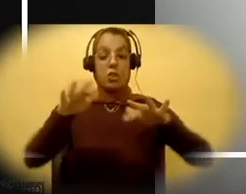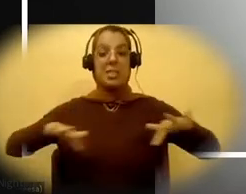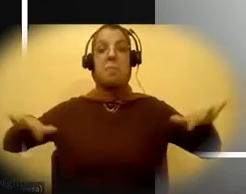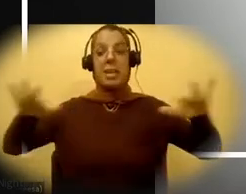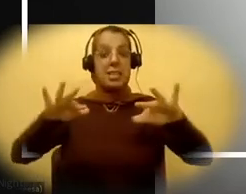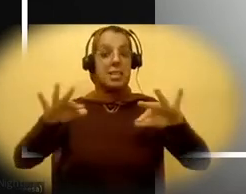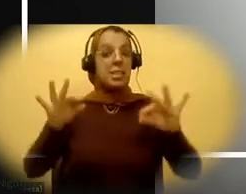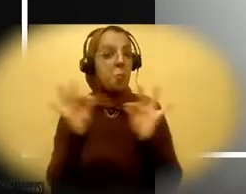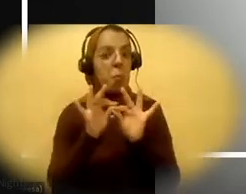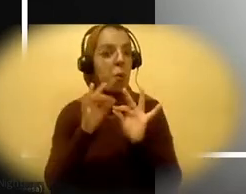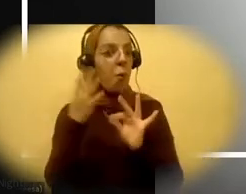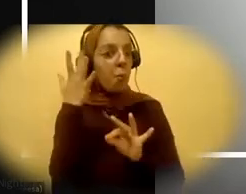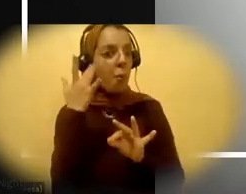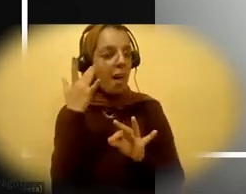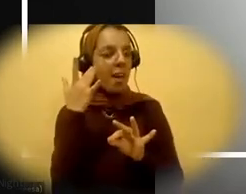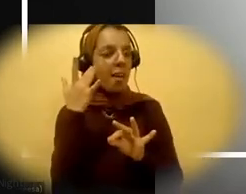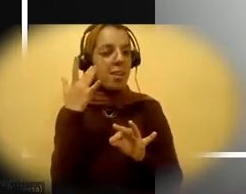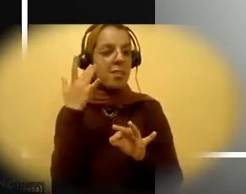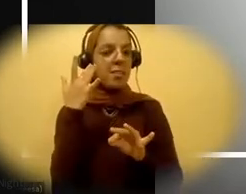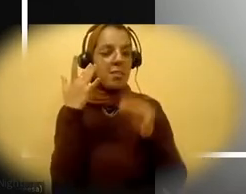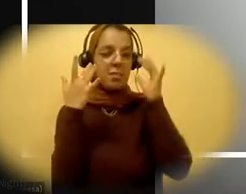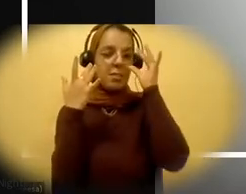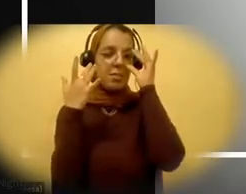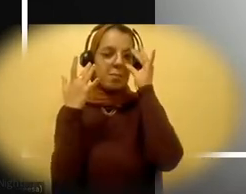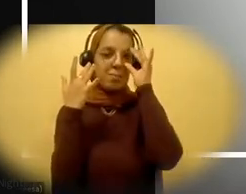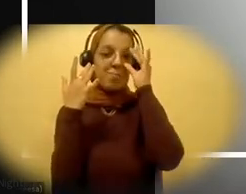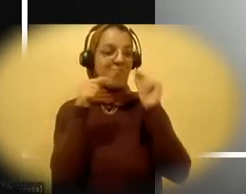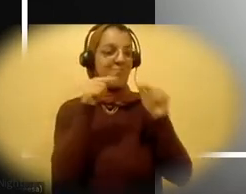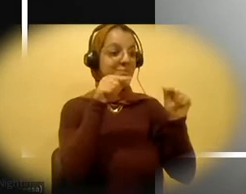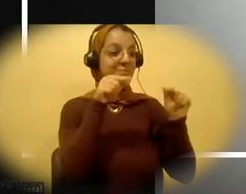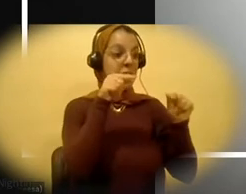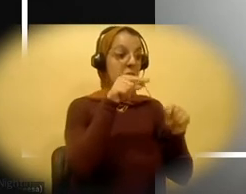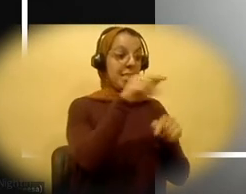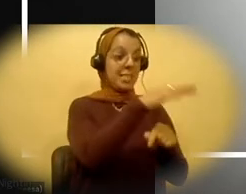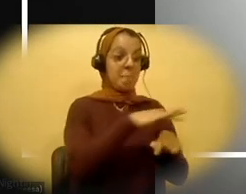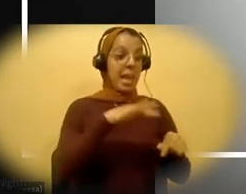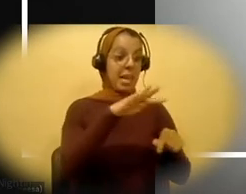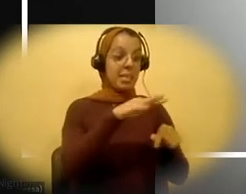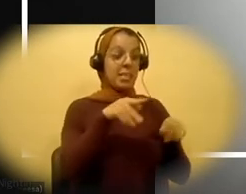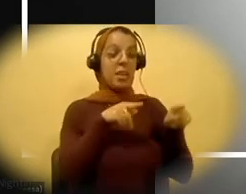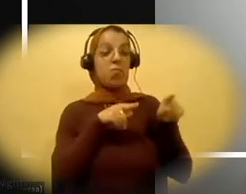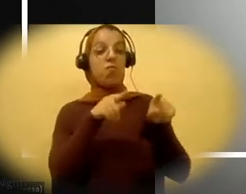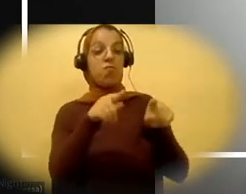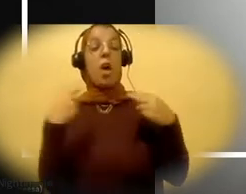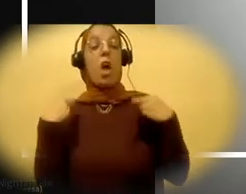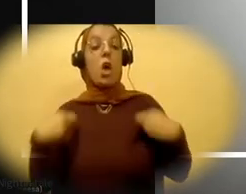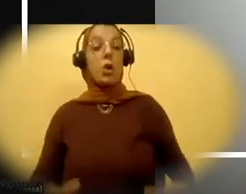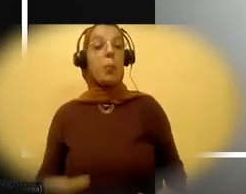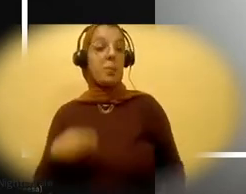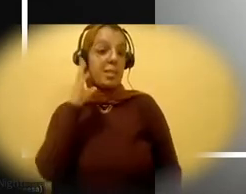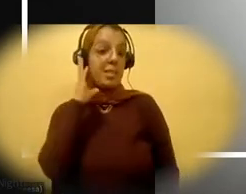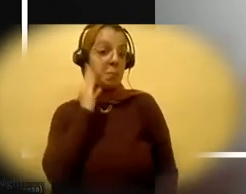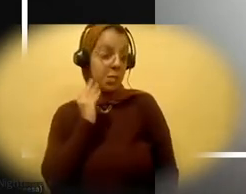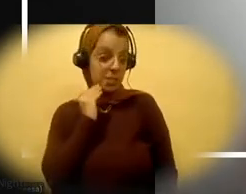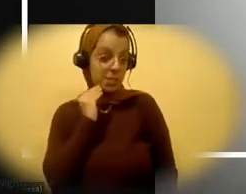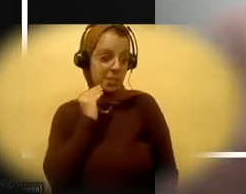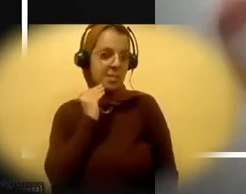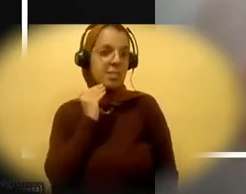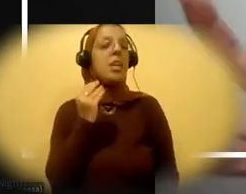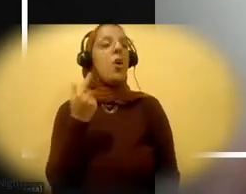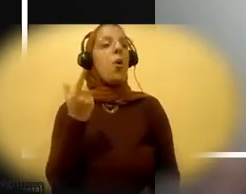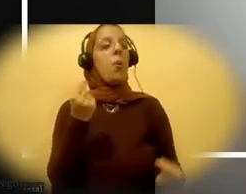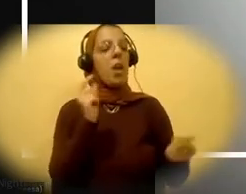spaces are parallel to our human experiences, because what we do to our spaces is pretty